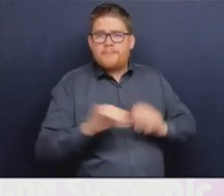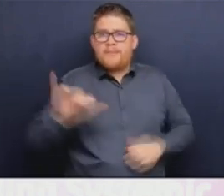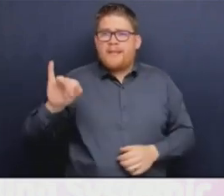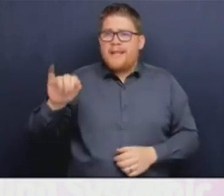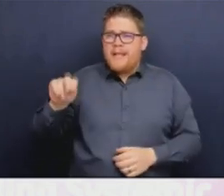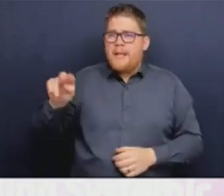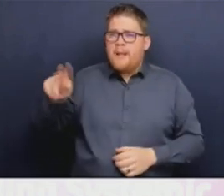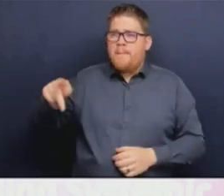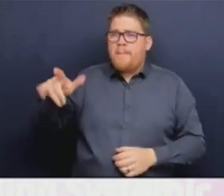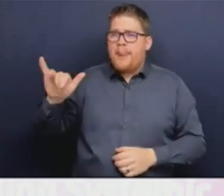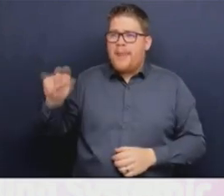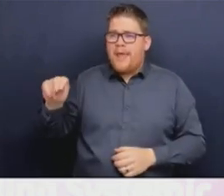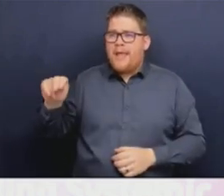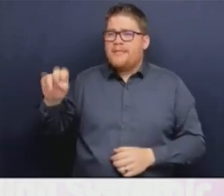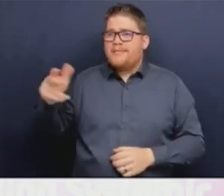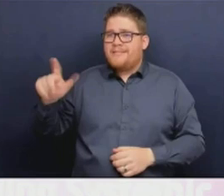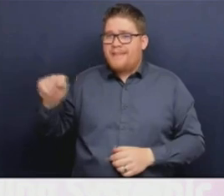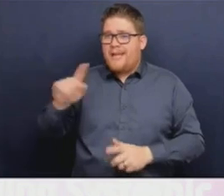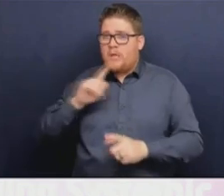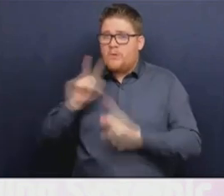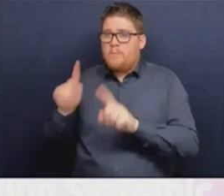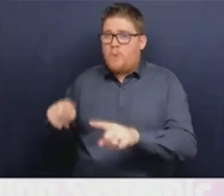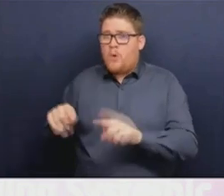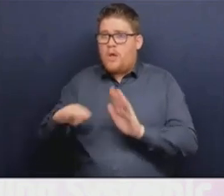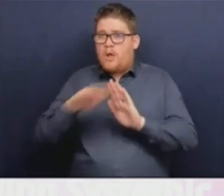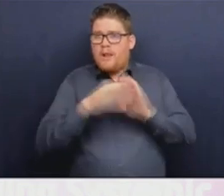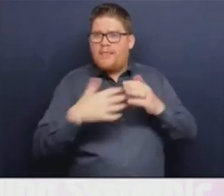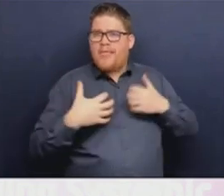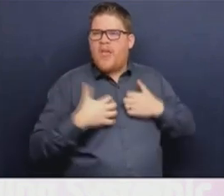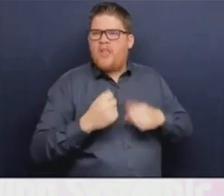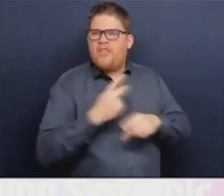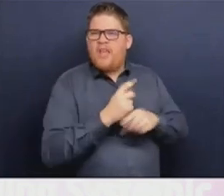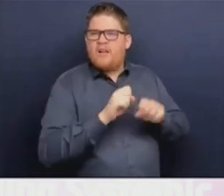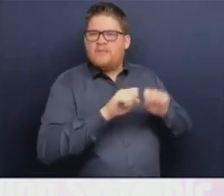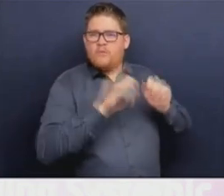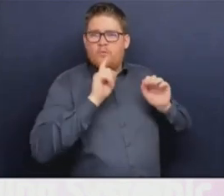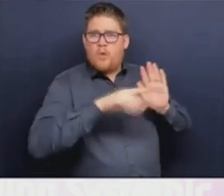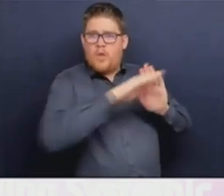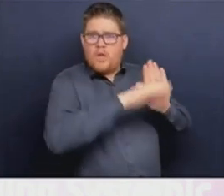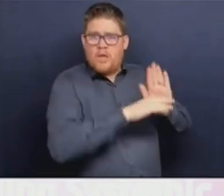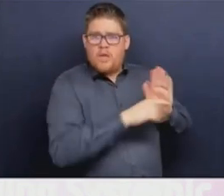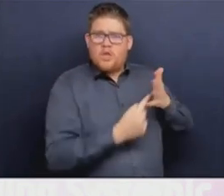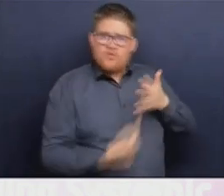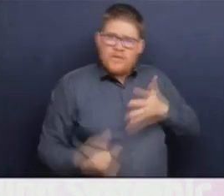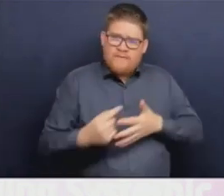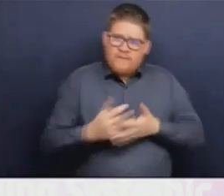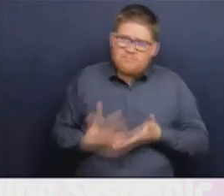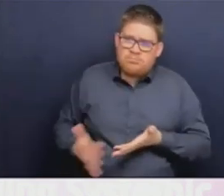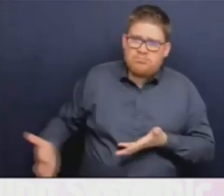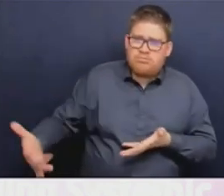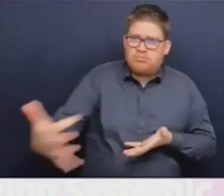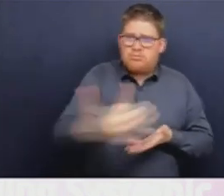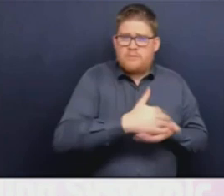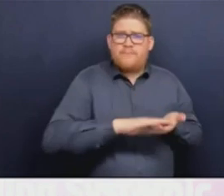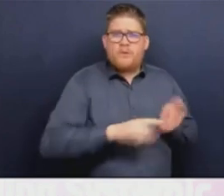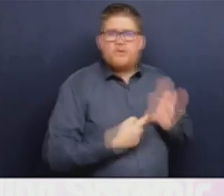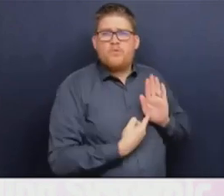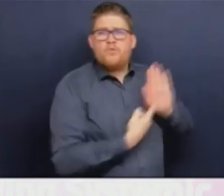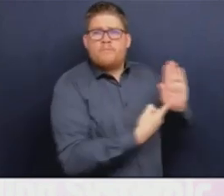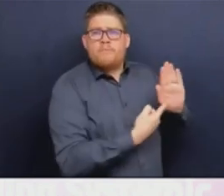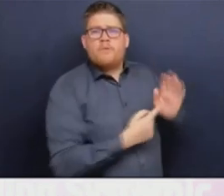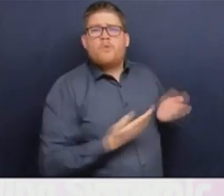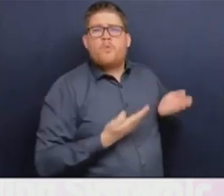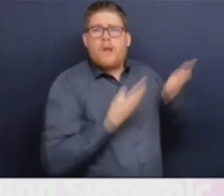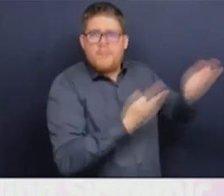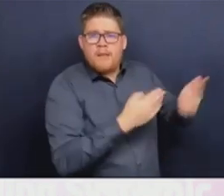a comprehensive review, and we're still working on implementing those recommendations. The work with Regional Chief